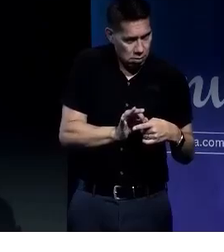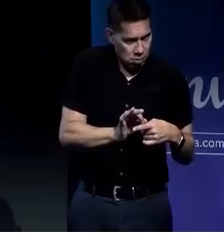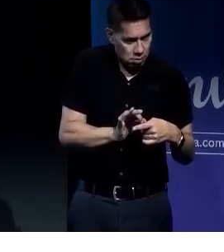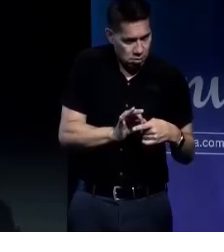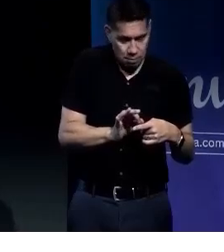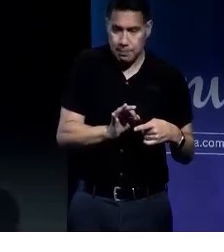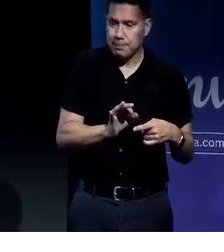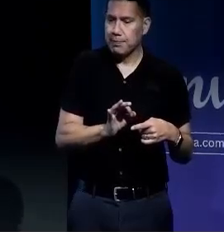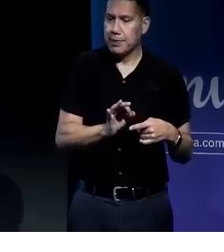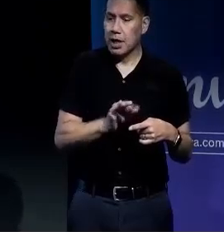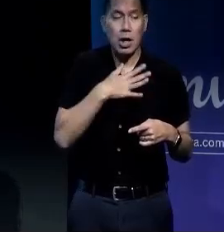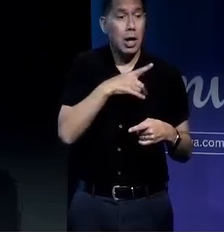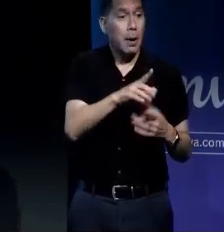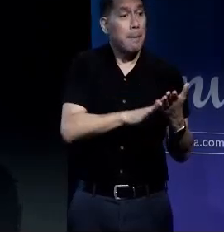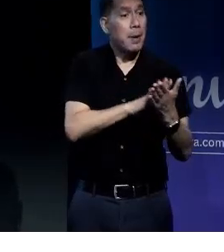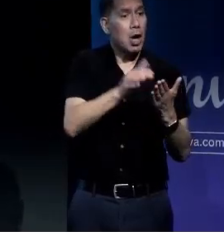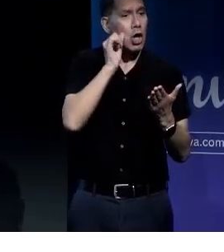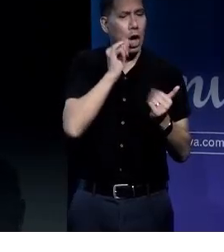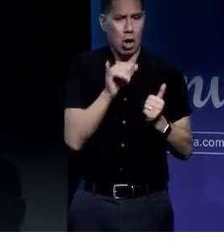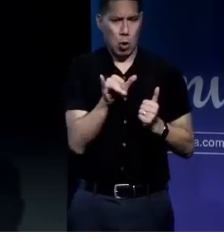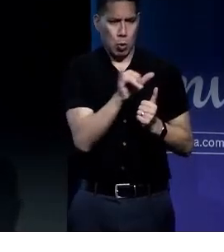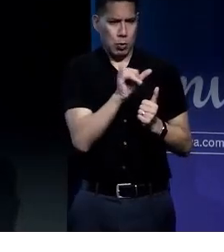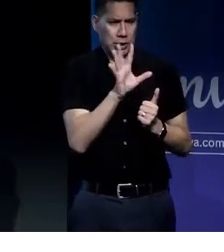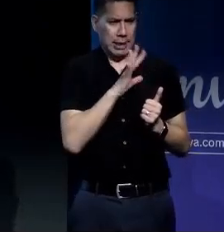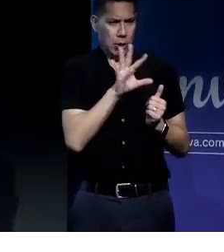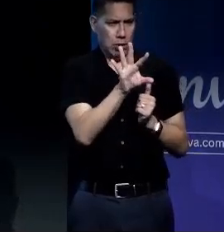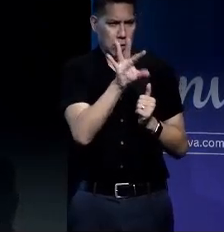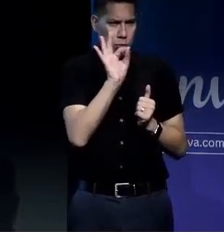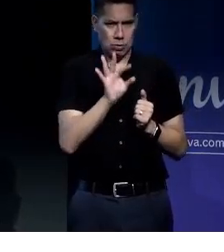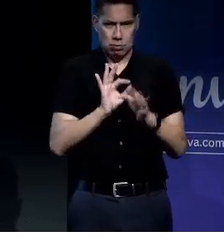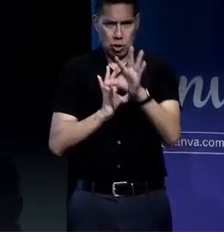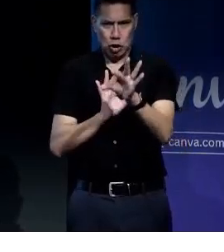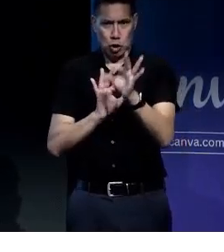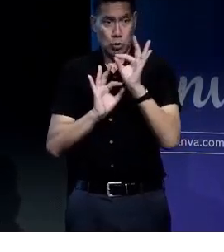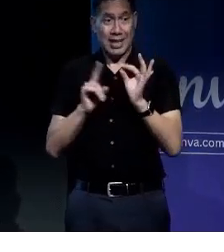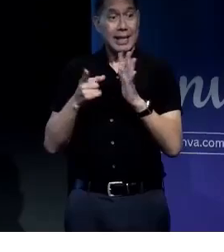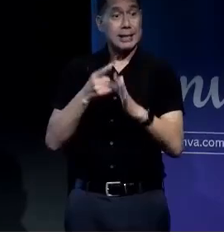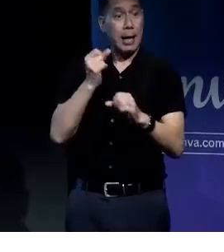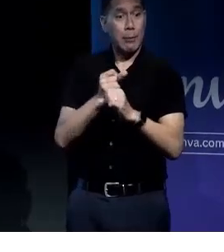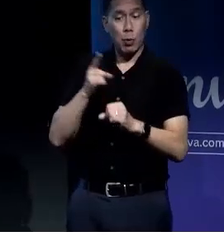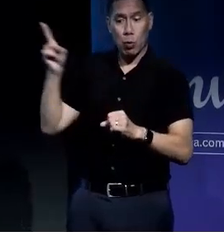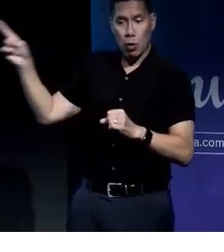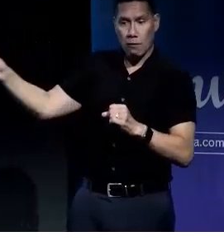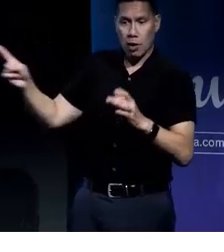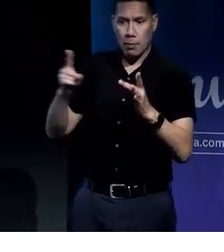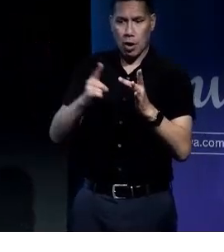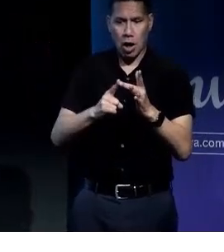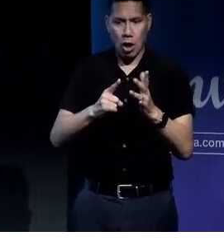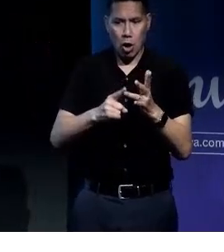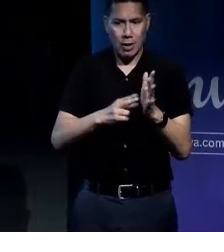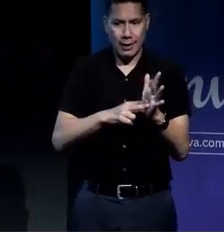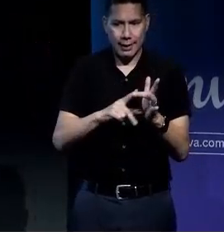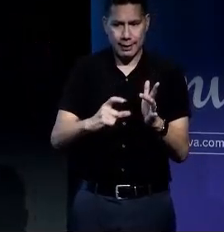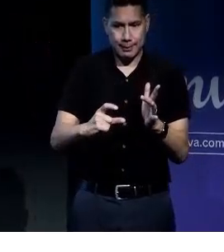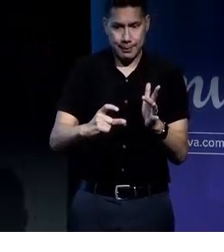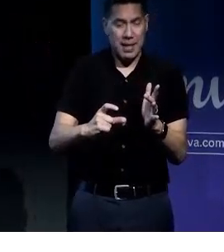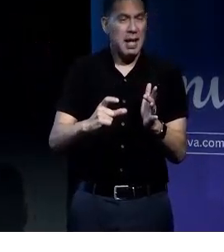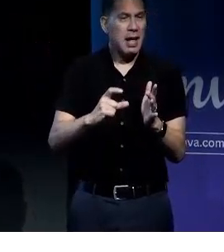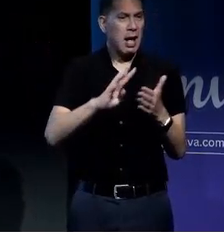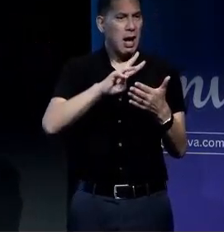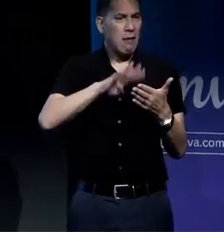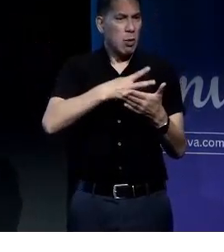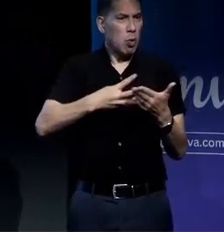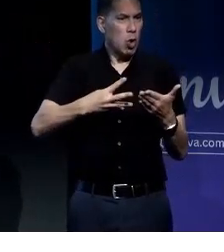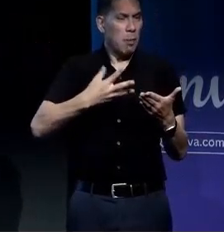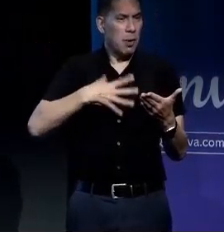so that you know which things you need to choose. This is an example from Ionic, which is a framework we often use